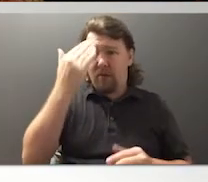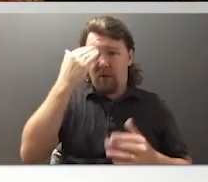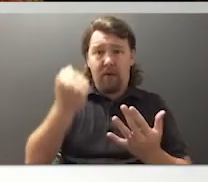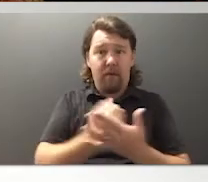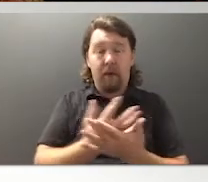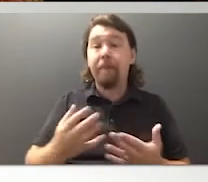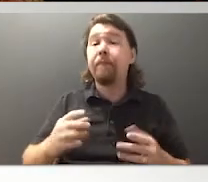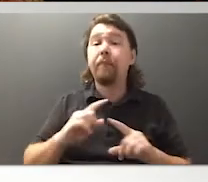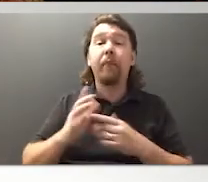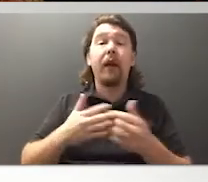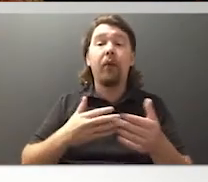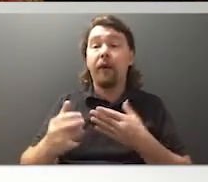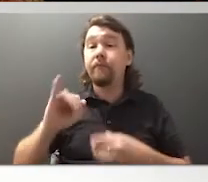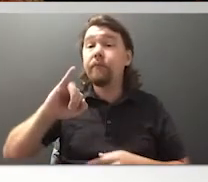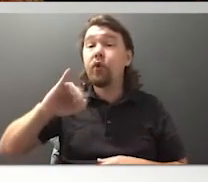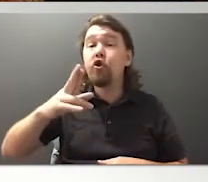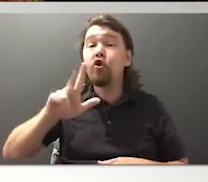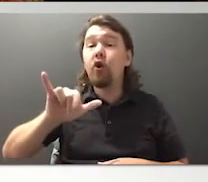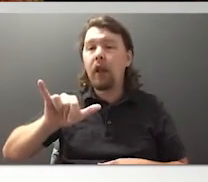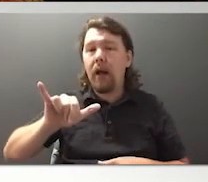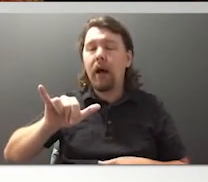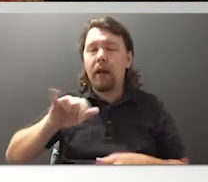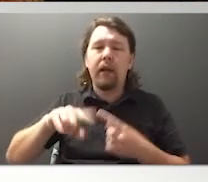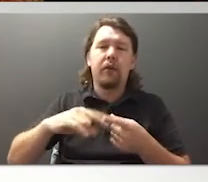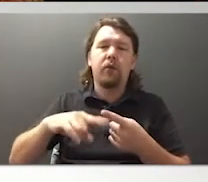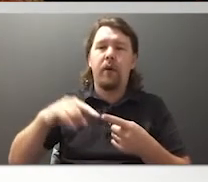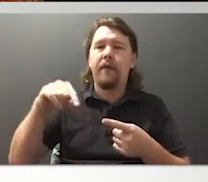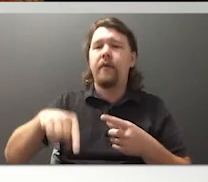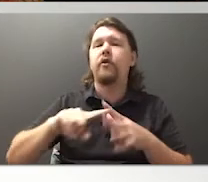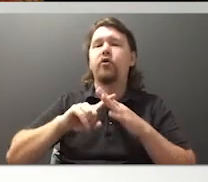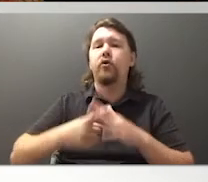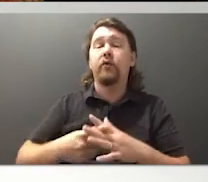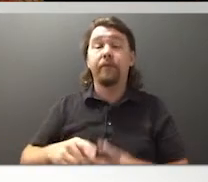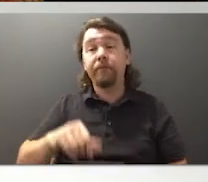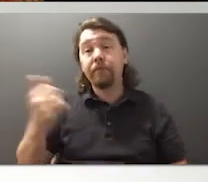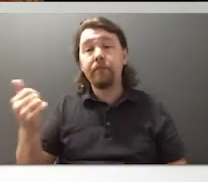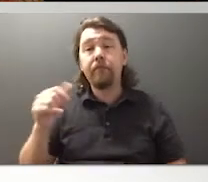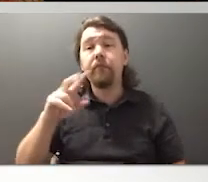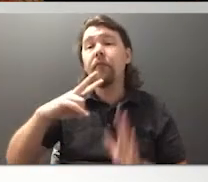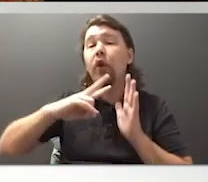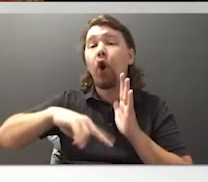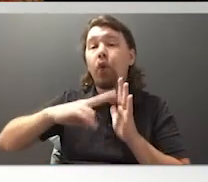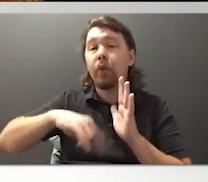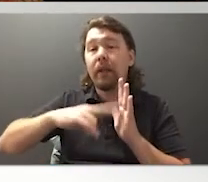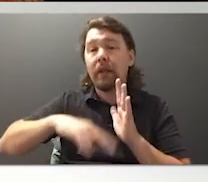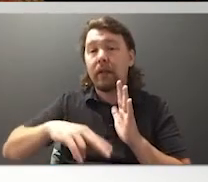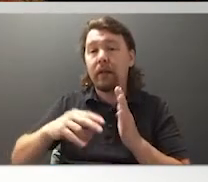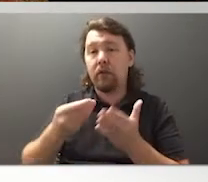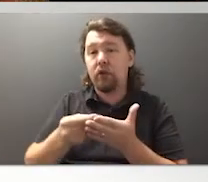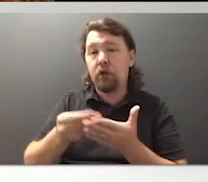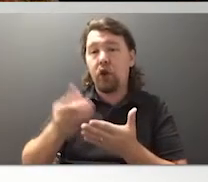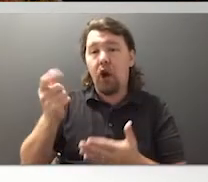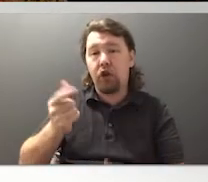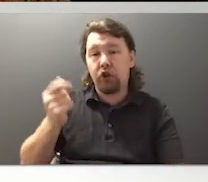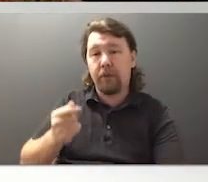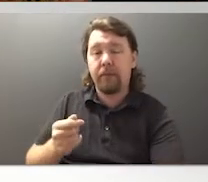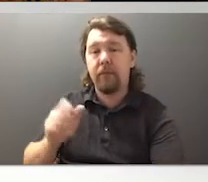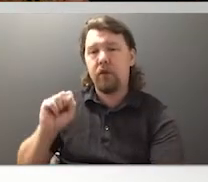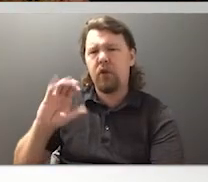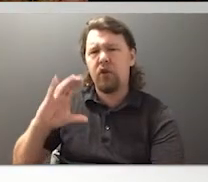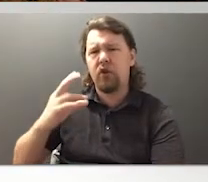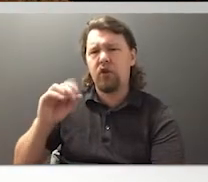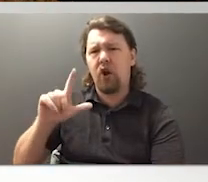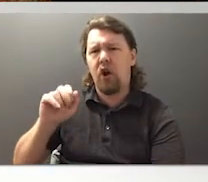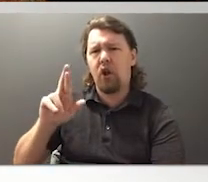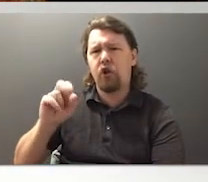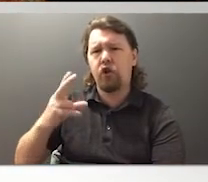starts the new year. So another one is a reading scholarship, and this also is for students in the public school system,